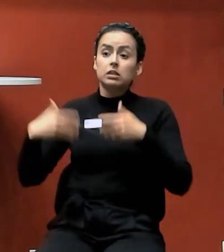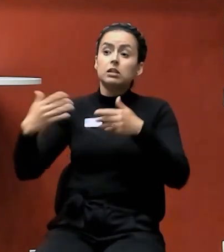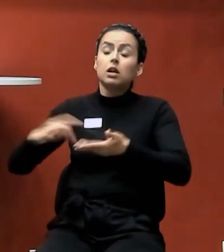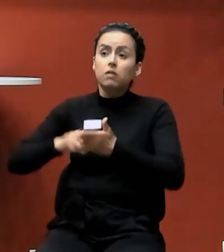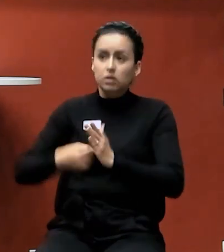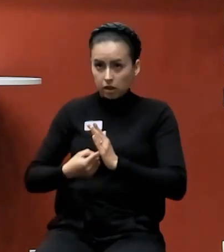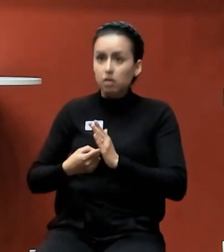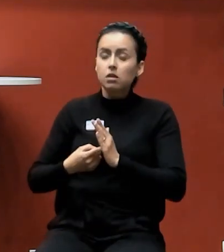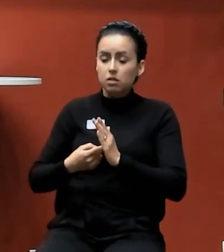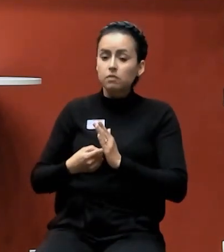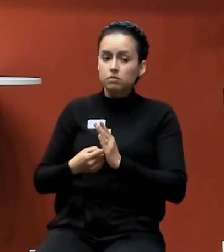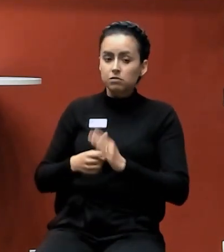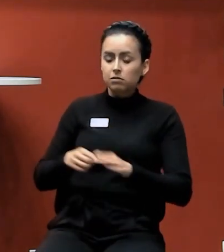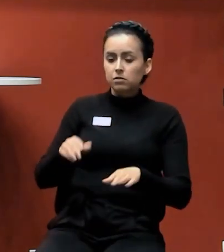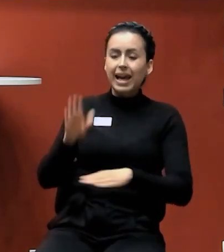built a ramp